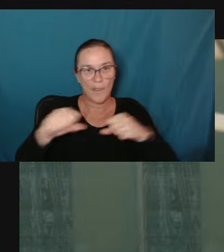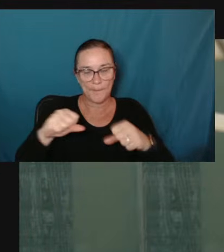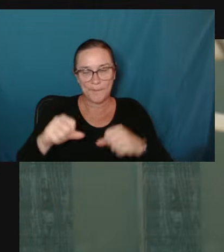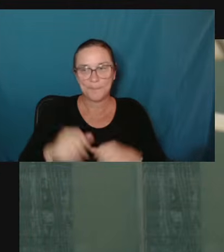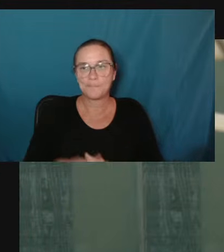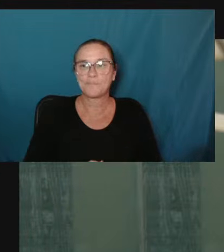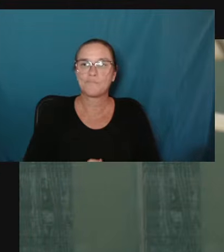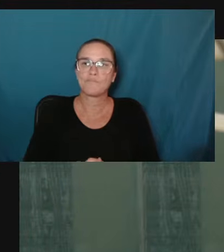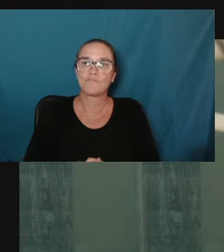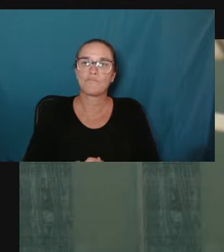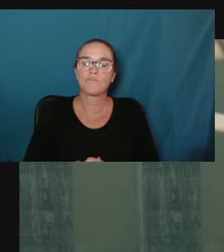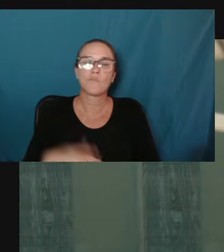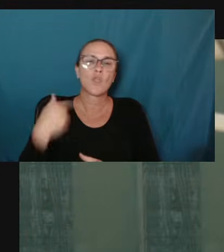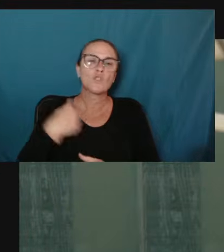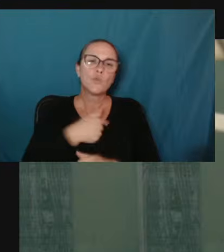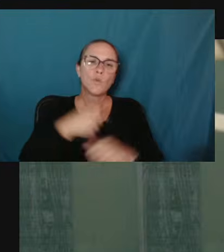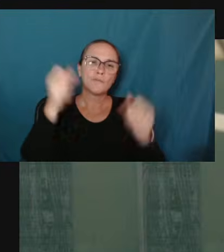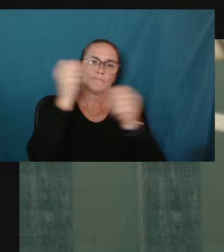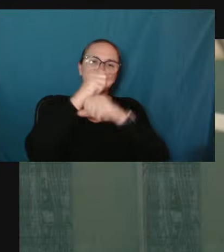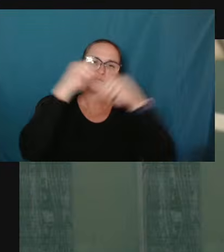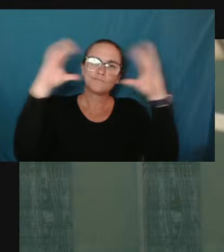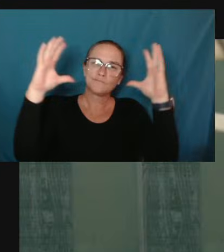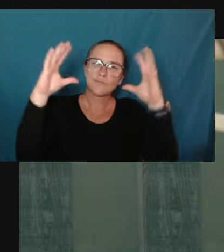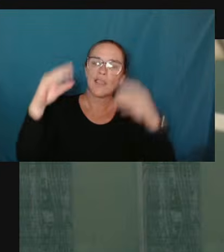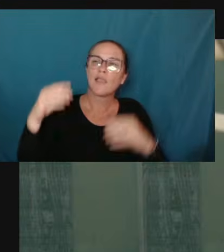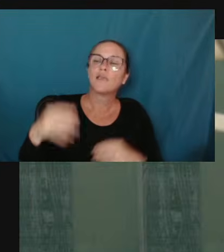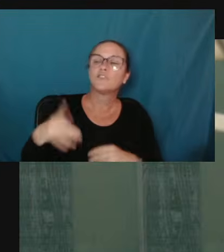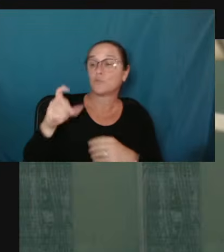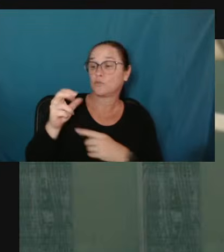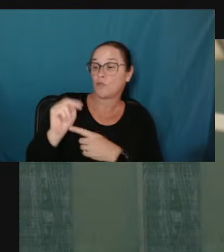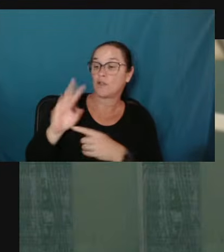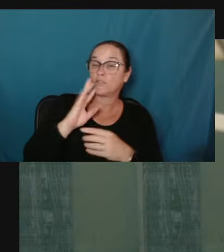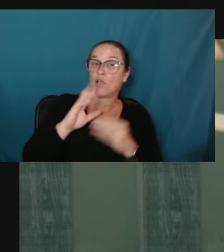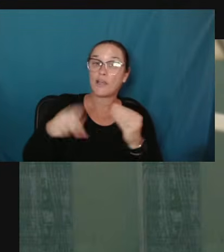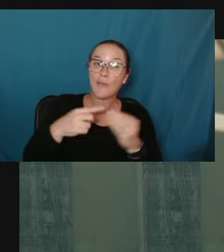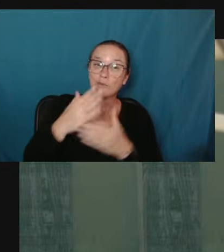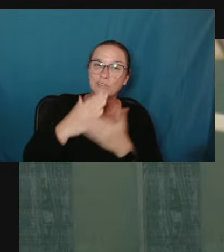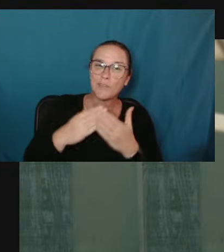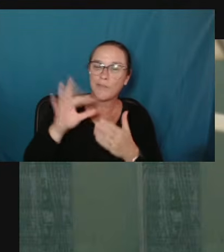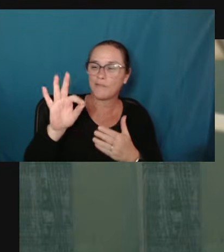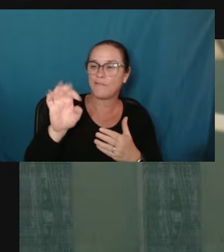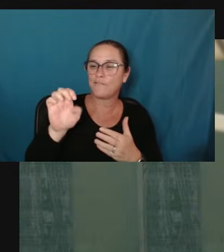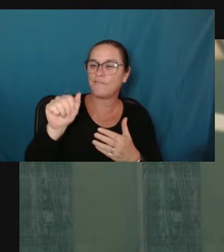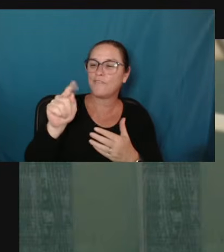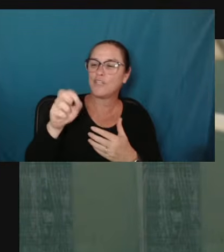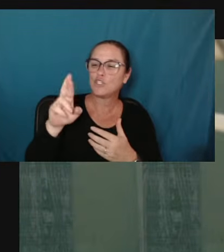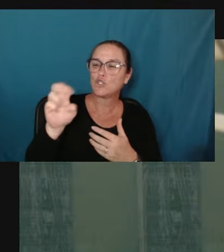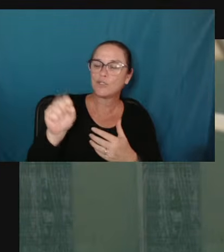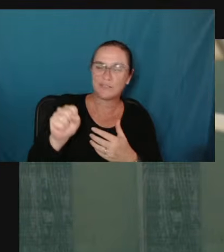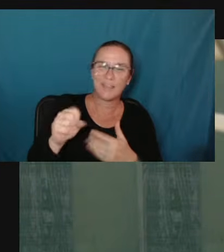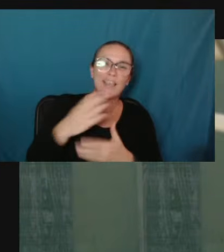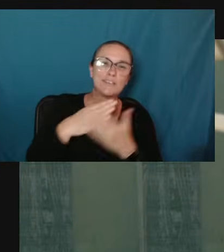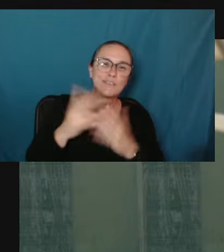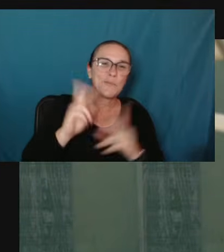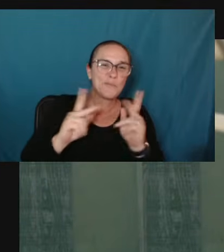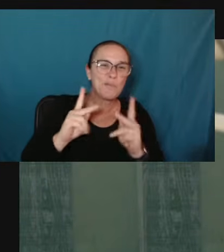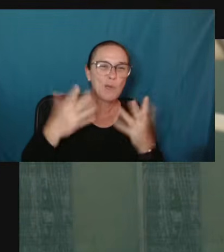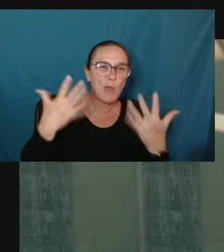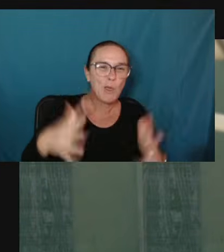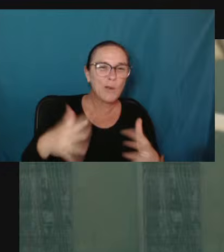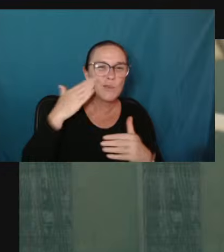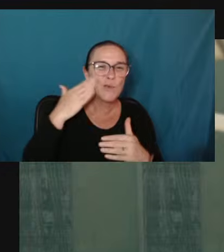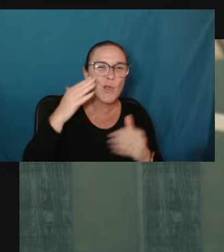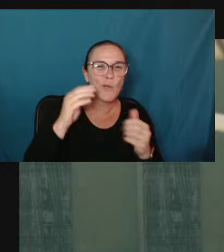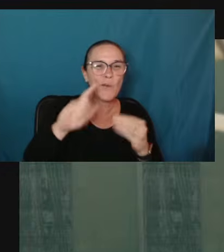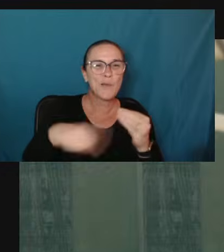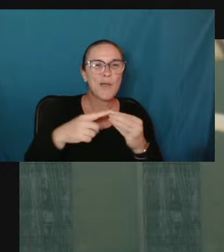So let's visualize. Don's going to be talking about some of the features. A lot of folks are probably very familiar with volcanoes and stuff here,